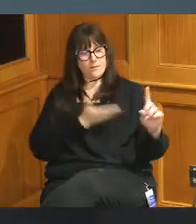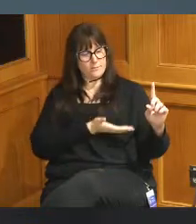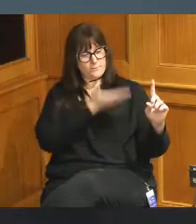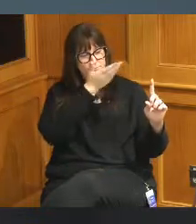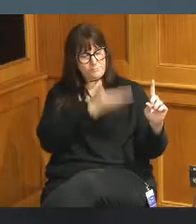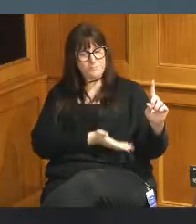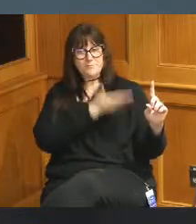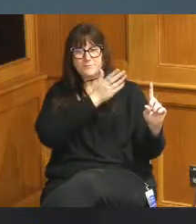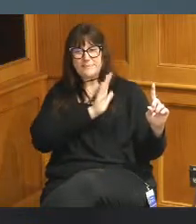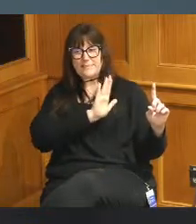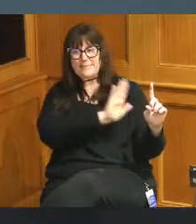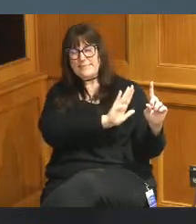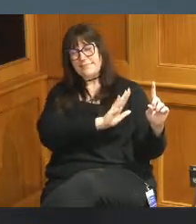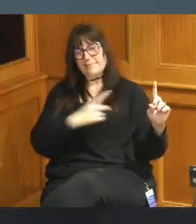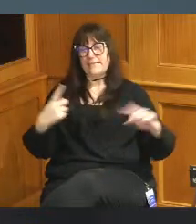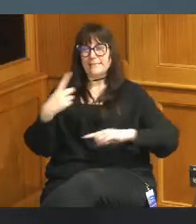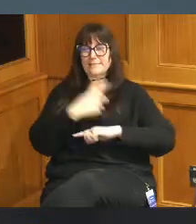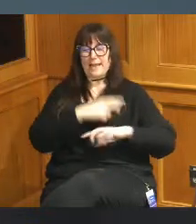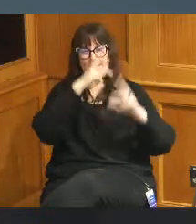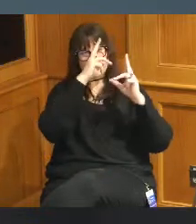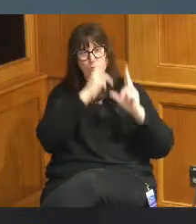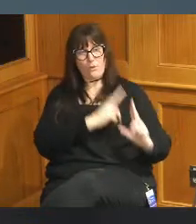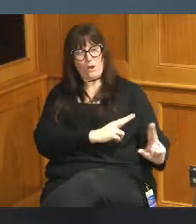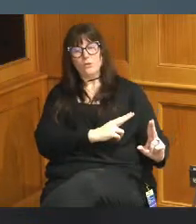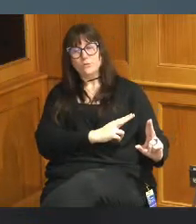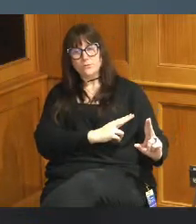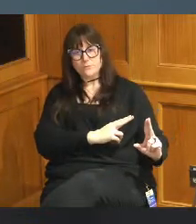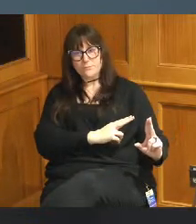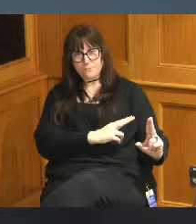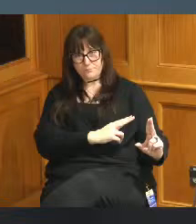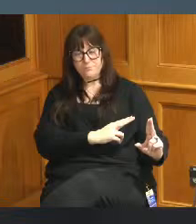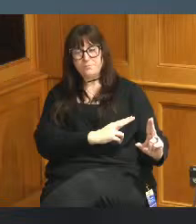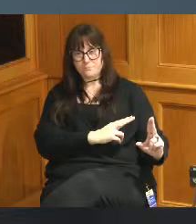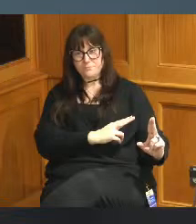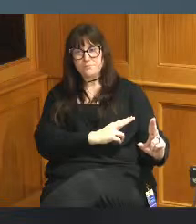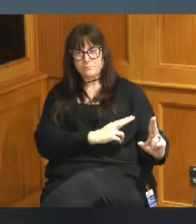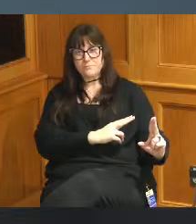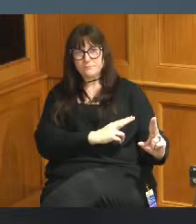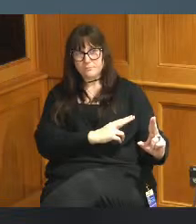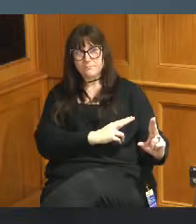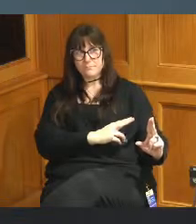U.S. Attorney Kenneth L. Parker Day in all of Hamilton County.